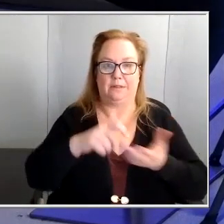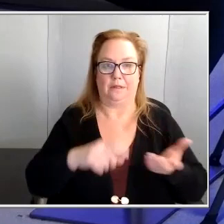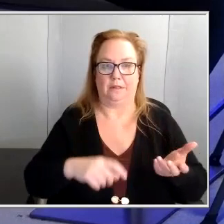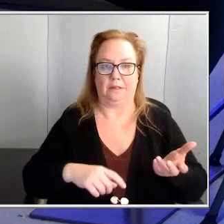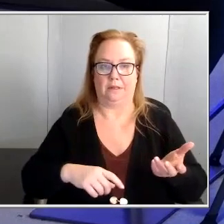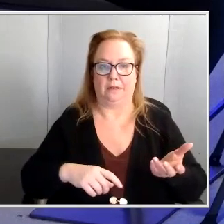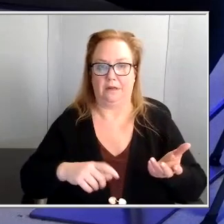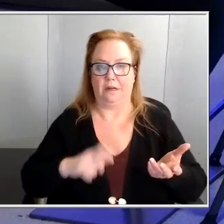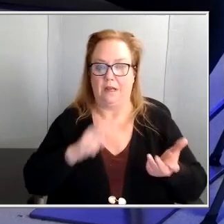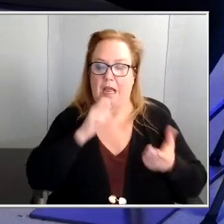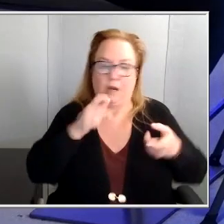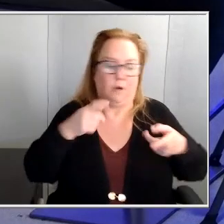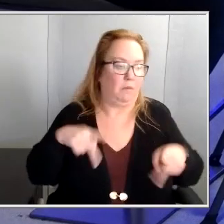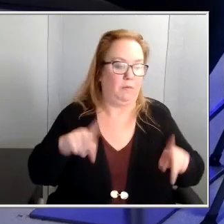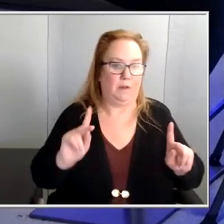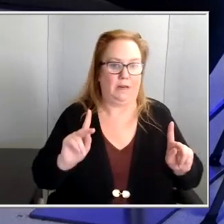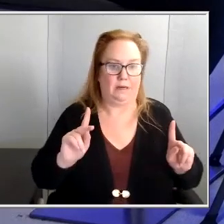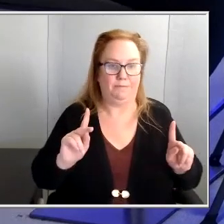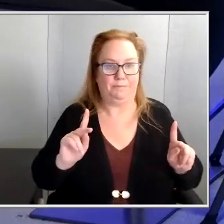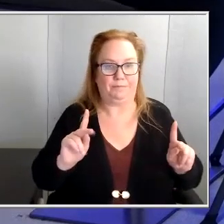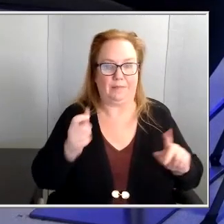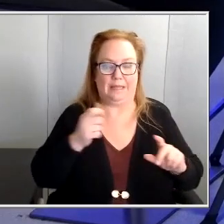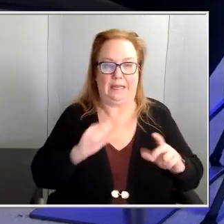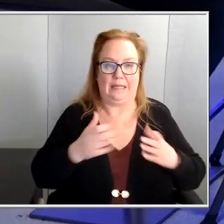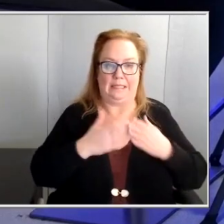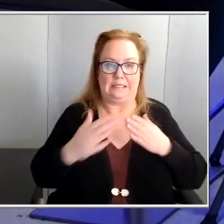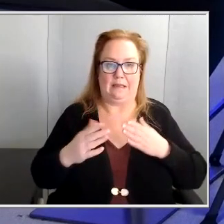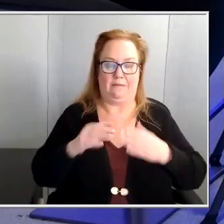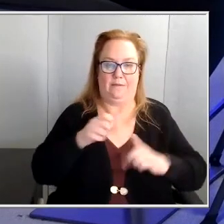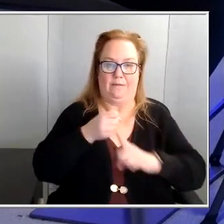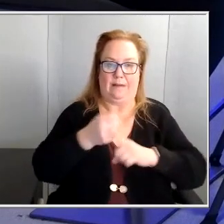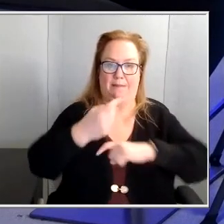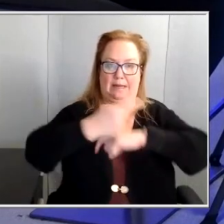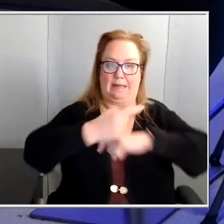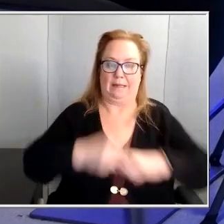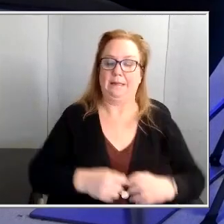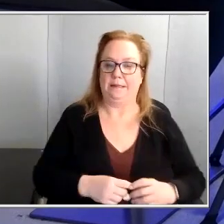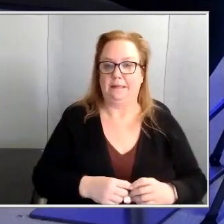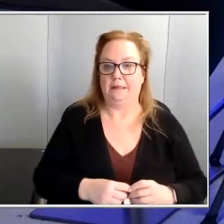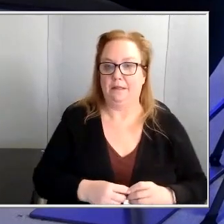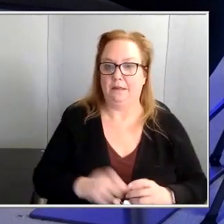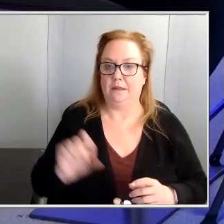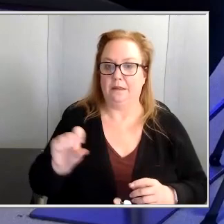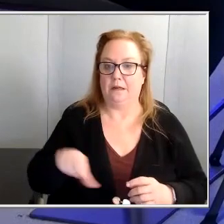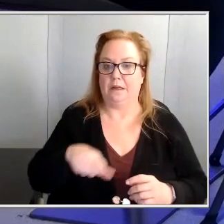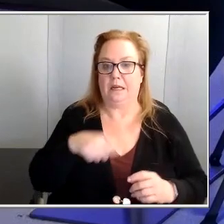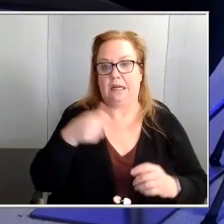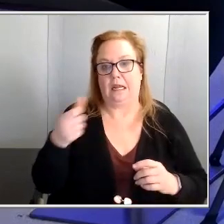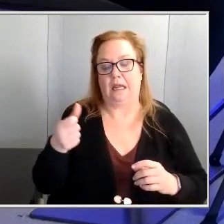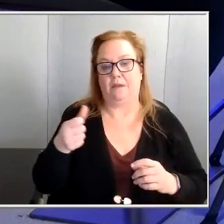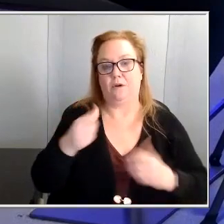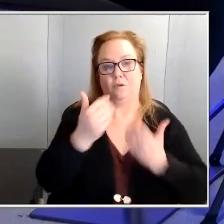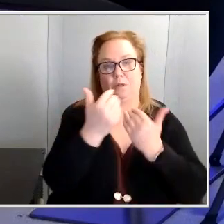let any of that stuff affect my day. And do you have any other, what kind of restrictions do you have on daily